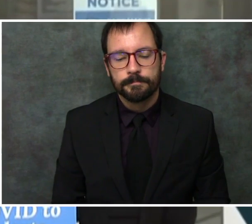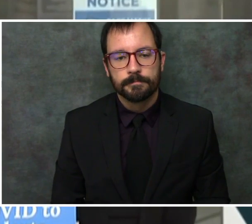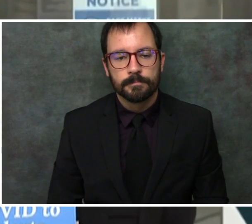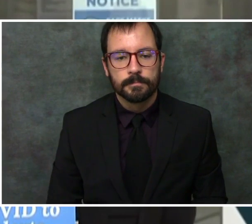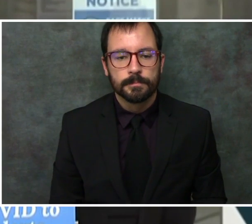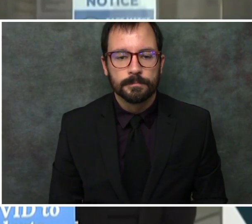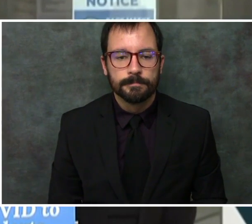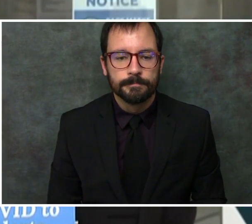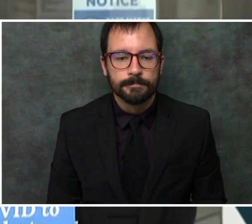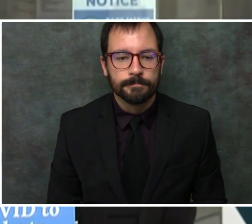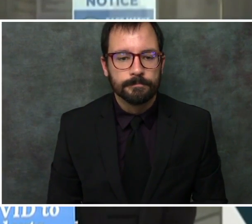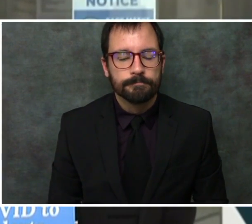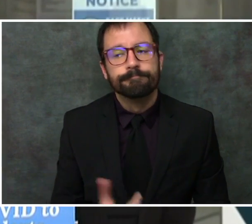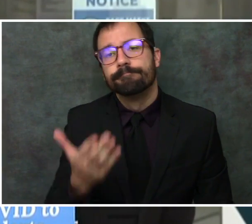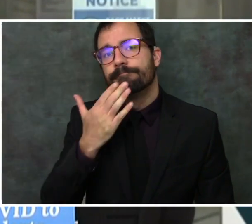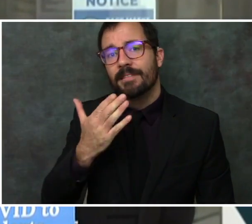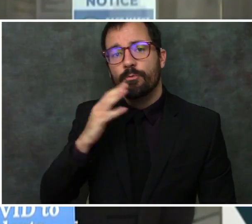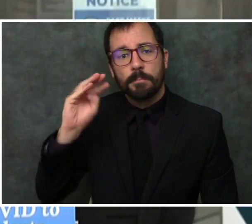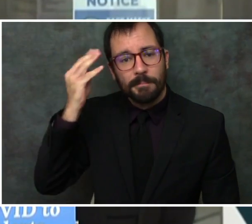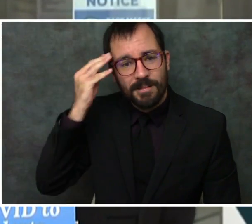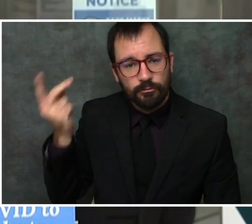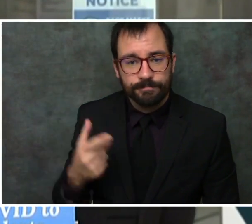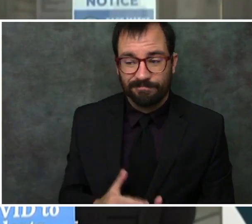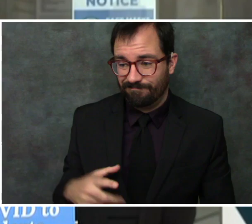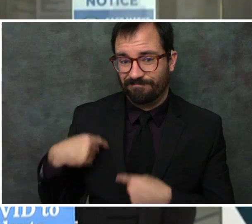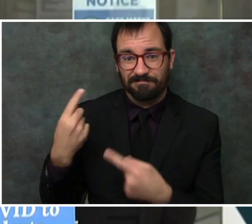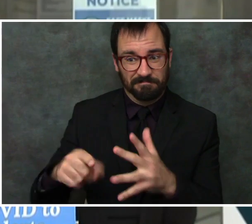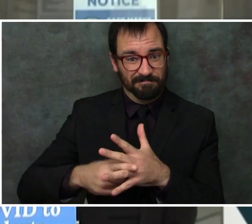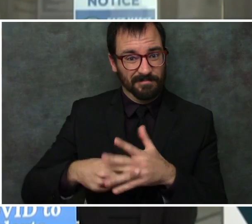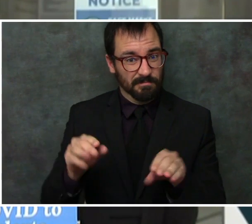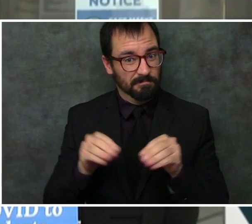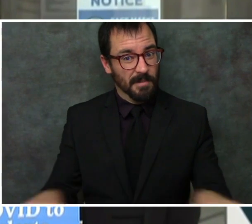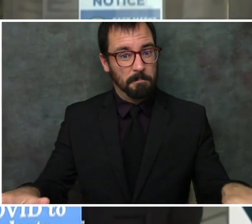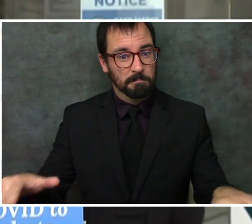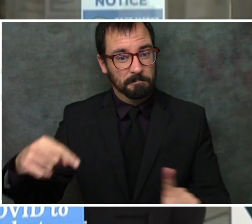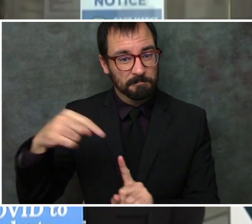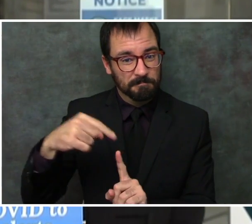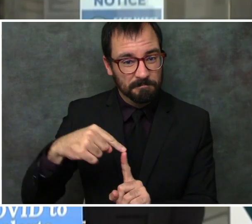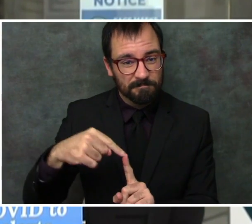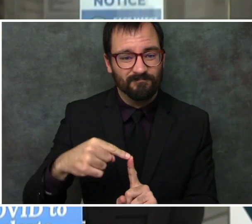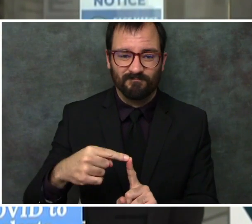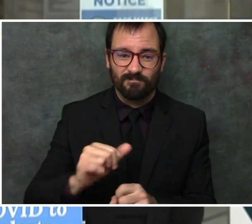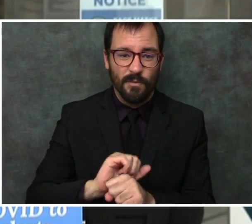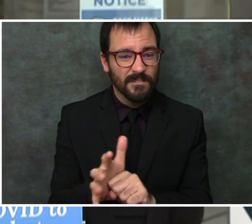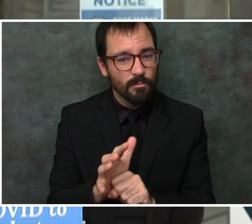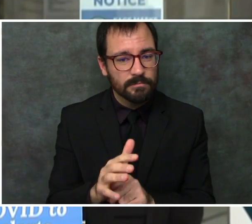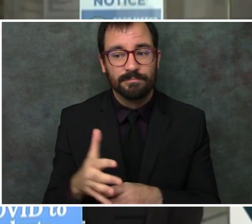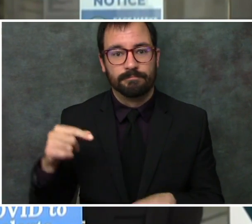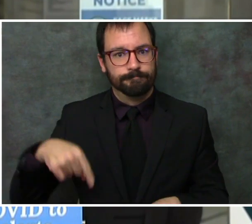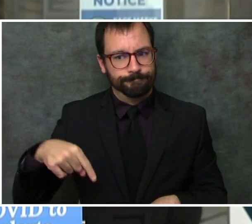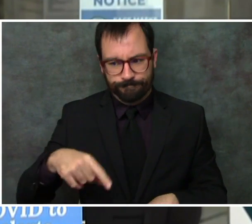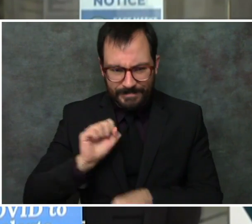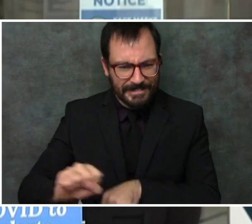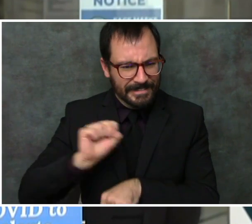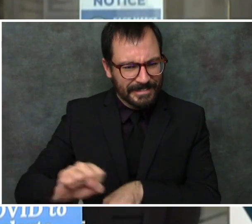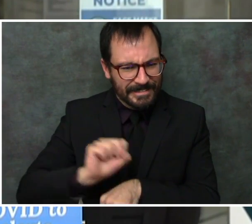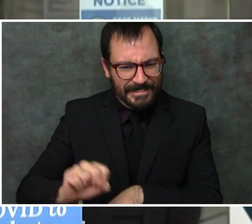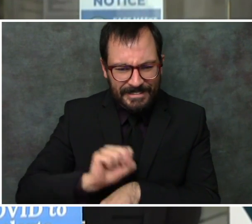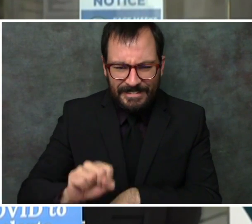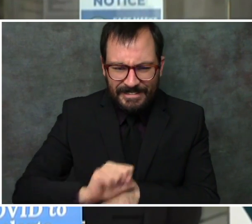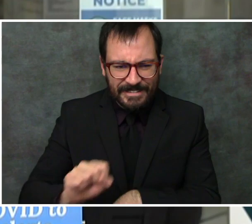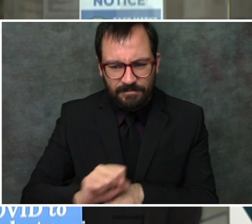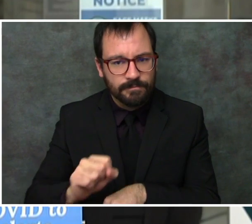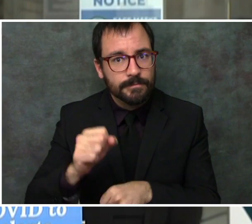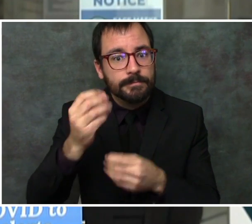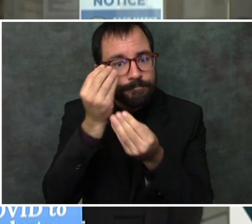Since the beginning of the pandemic, the administration has committed to sharing data with all of you and with the media in a